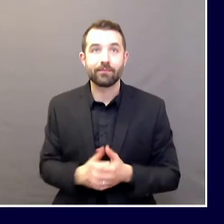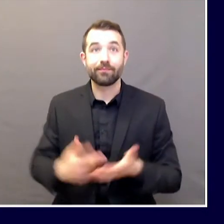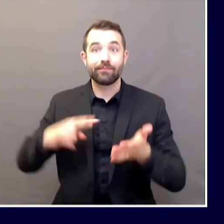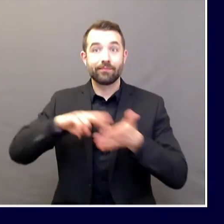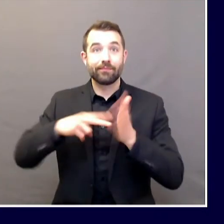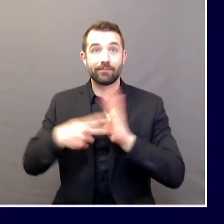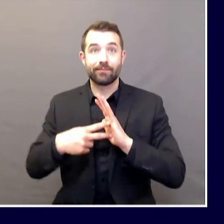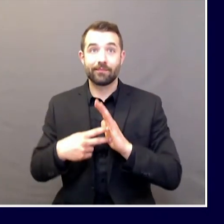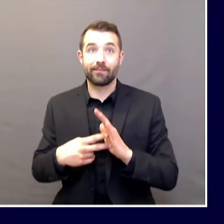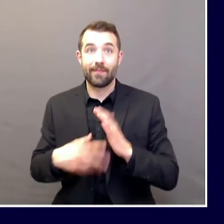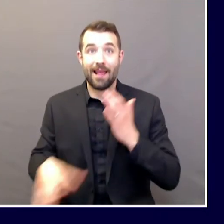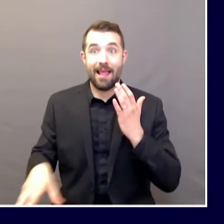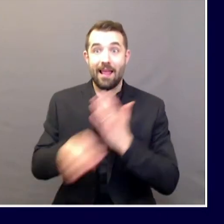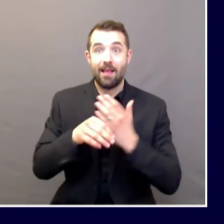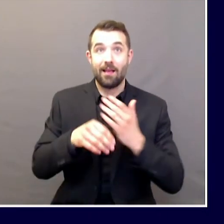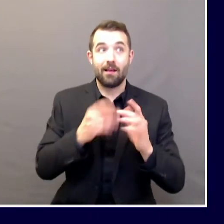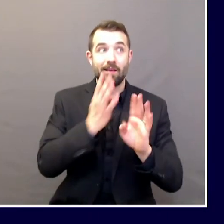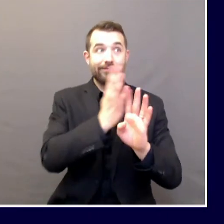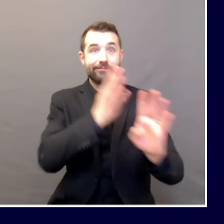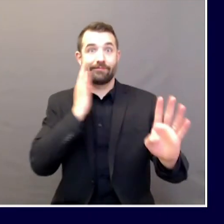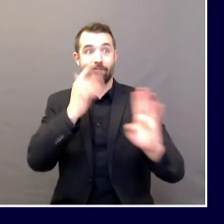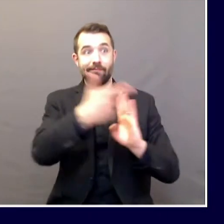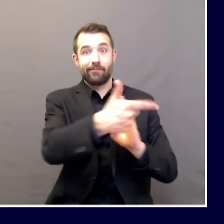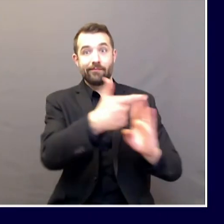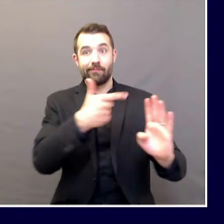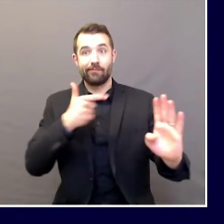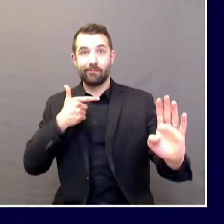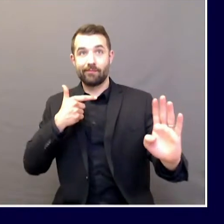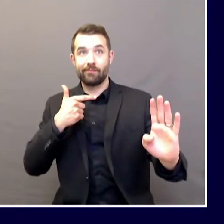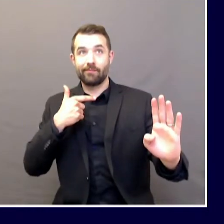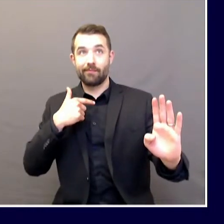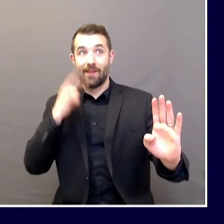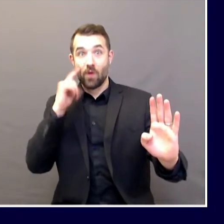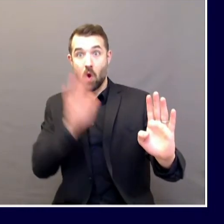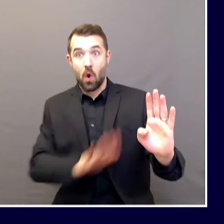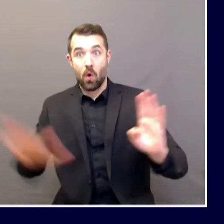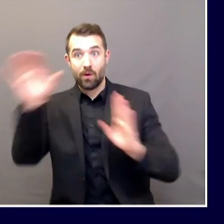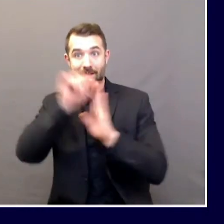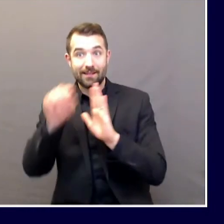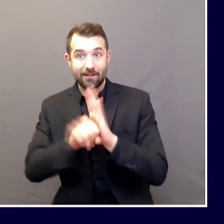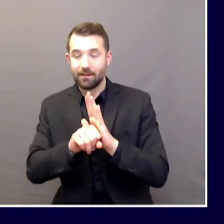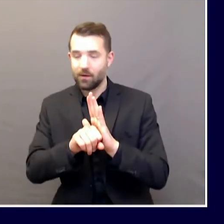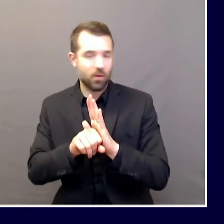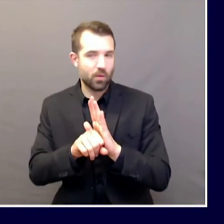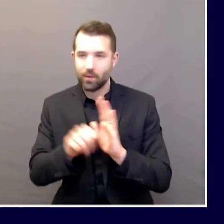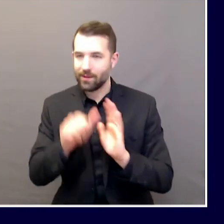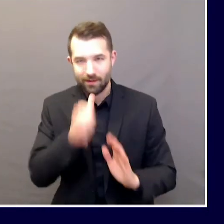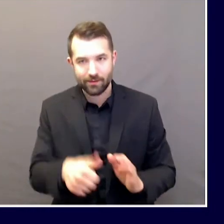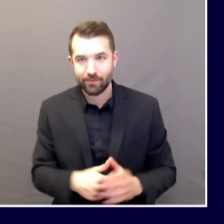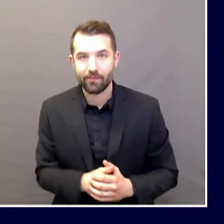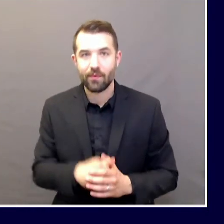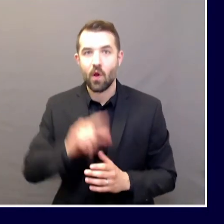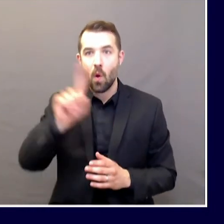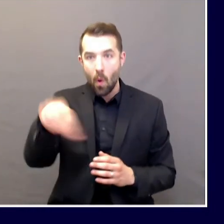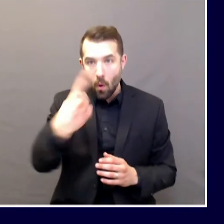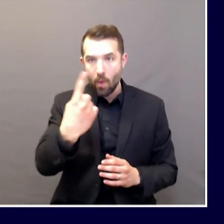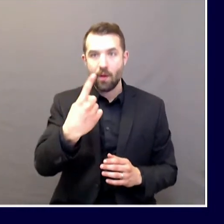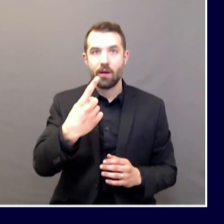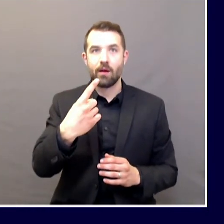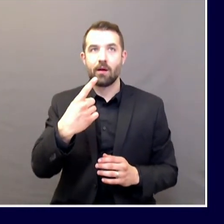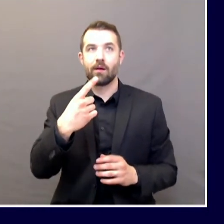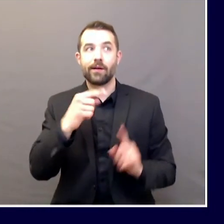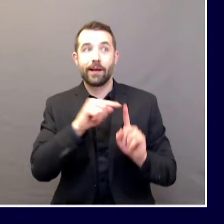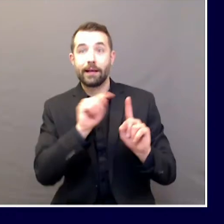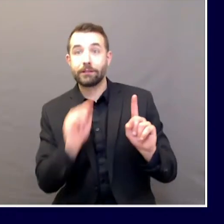and every site in the state. It will only be for those sites that ultimately opt to use the